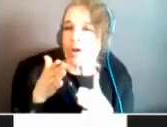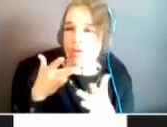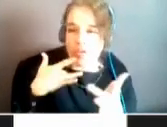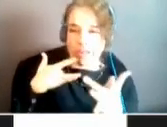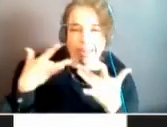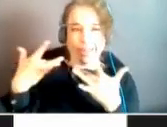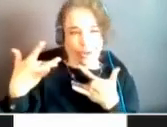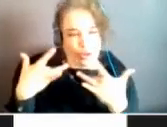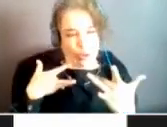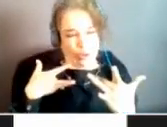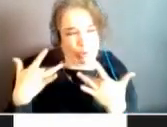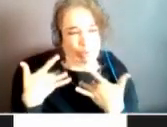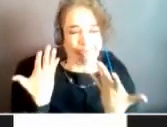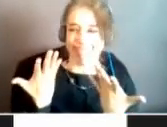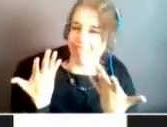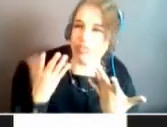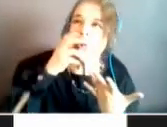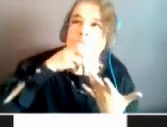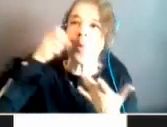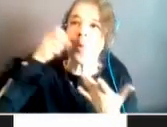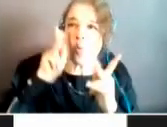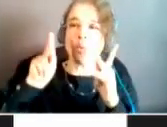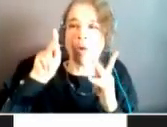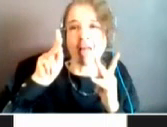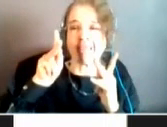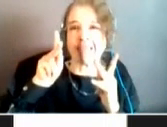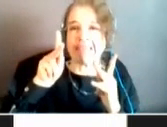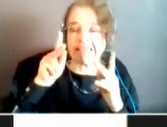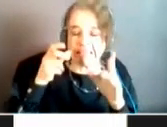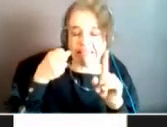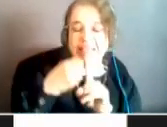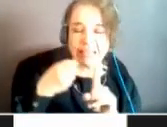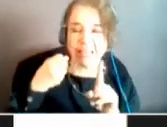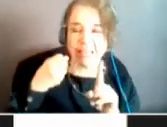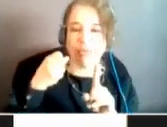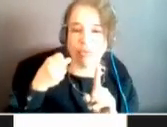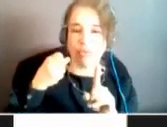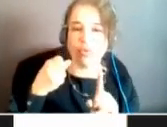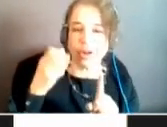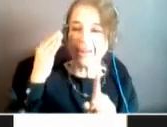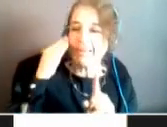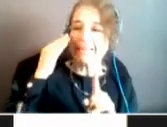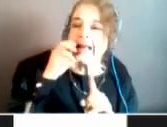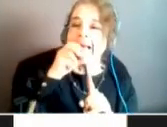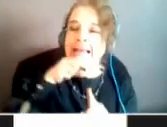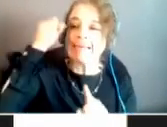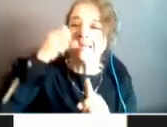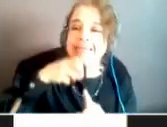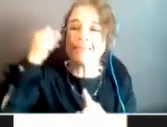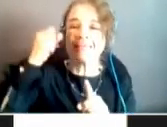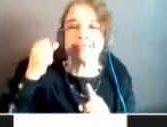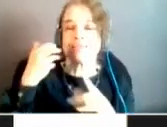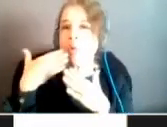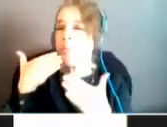concerned about, older people falling through the cracks. And, ageism is alive and